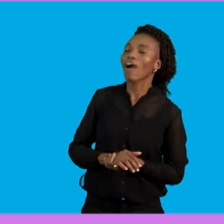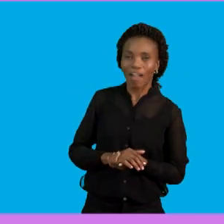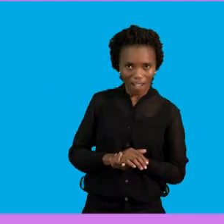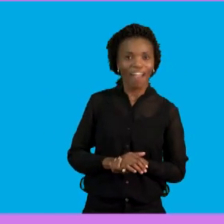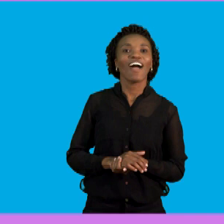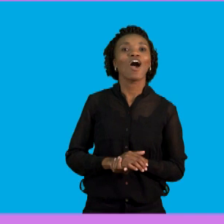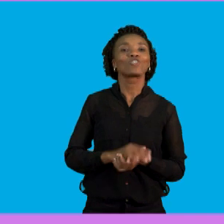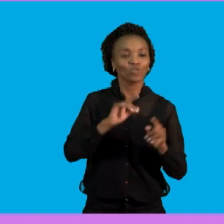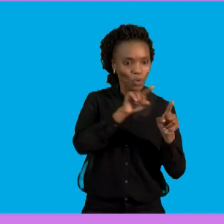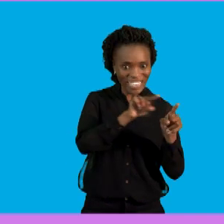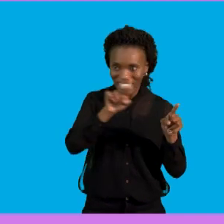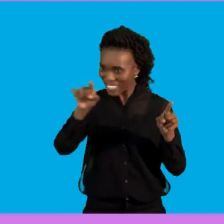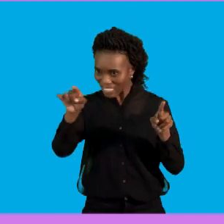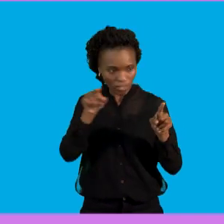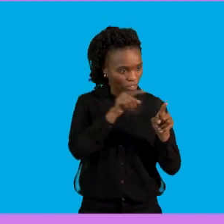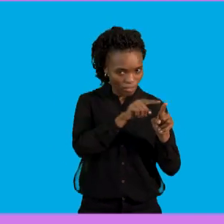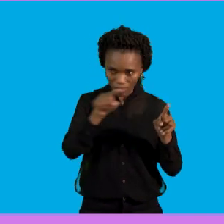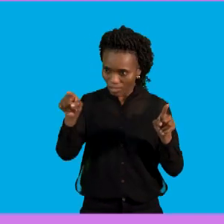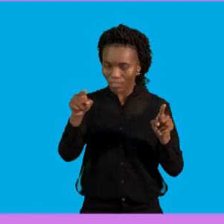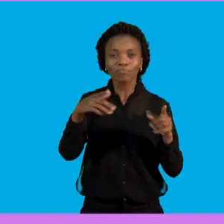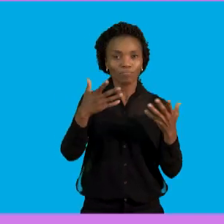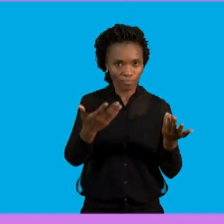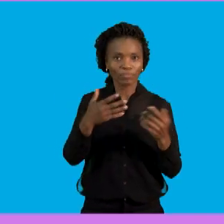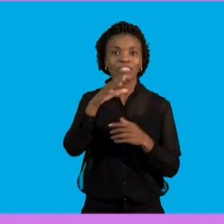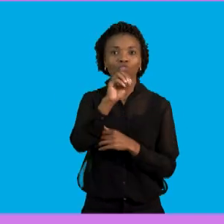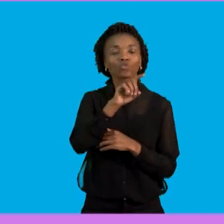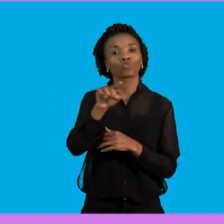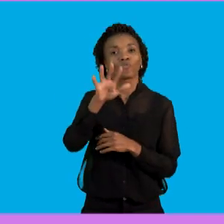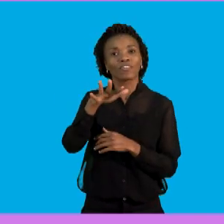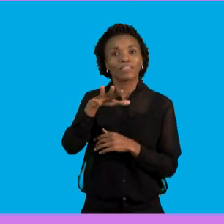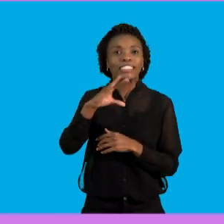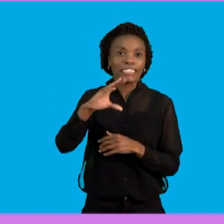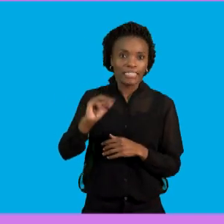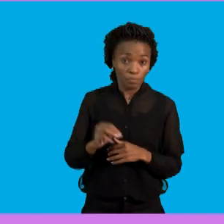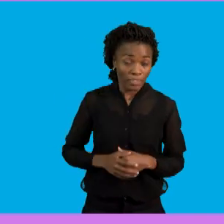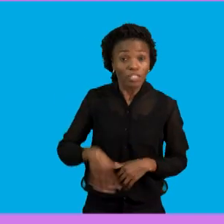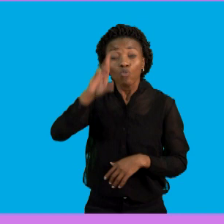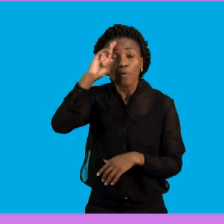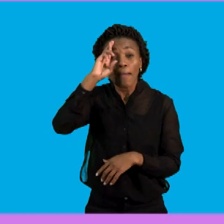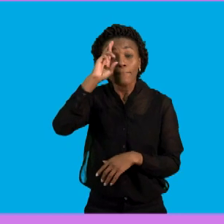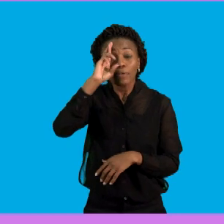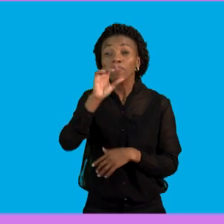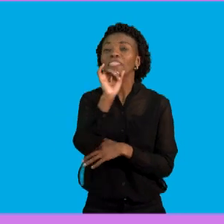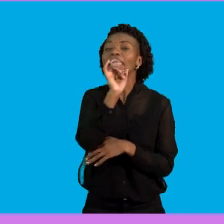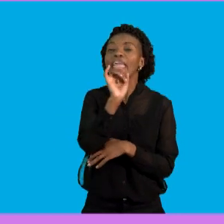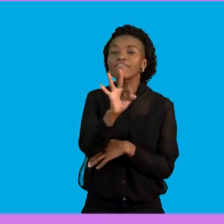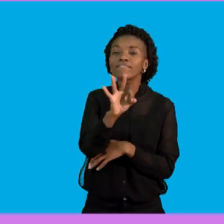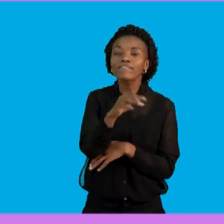So that's how we measure the distance between two locations. Now remember, we have